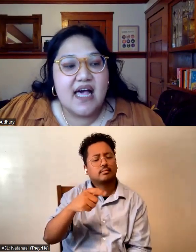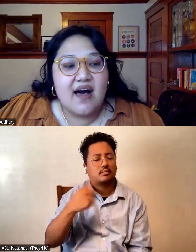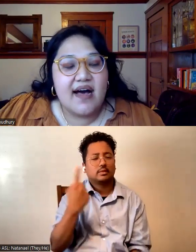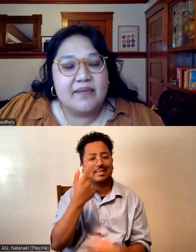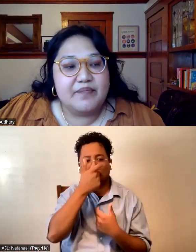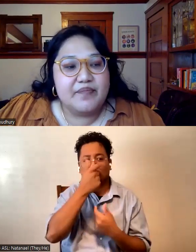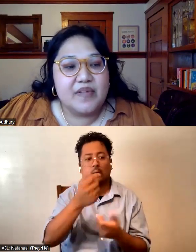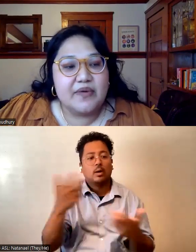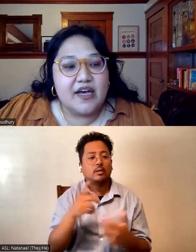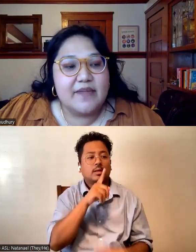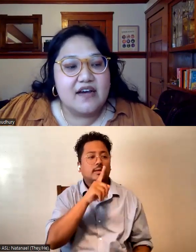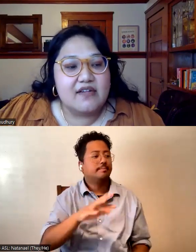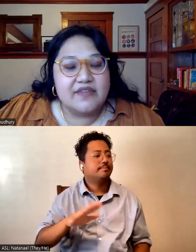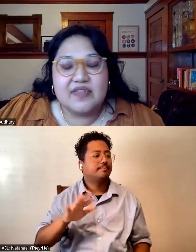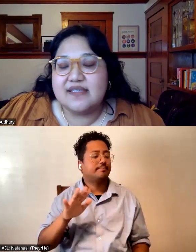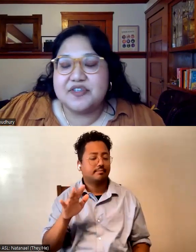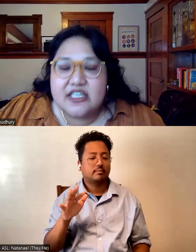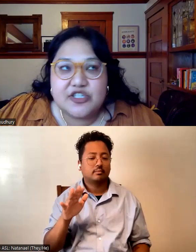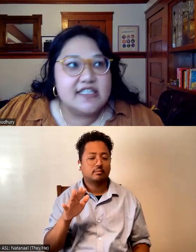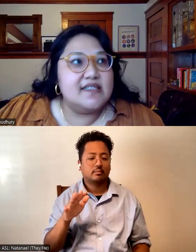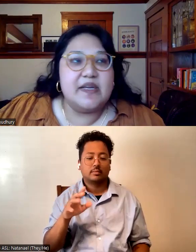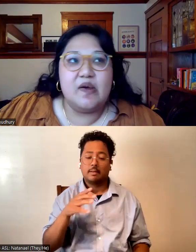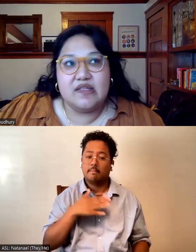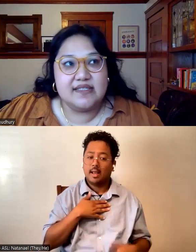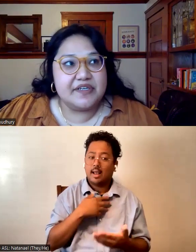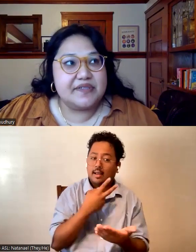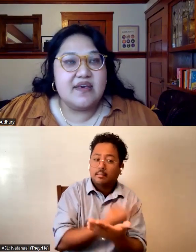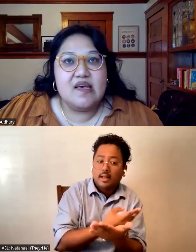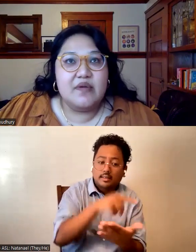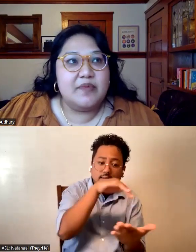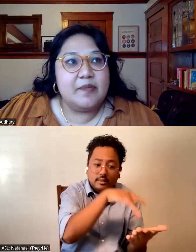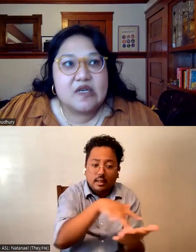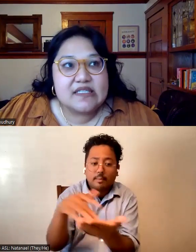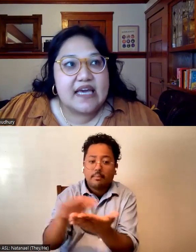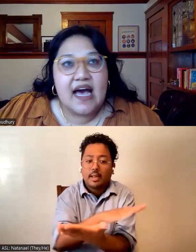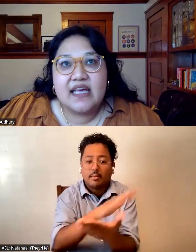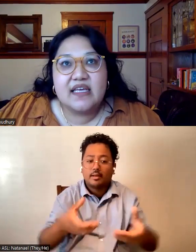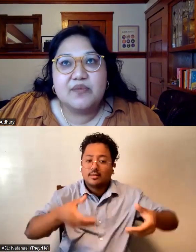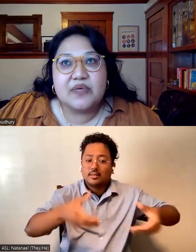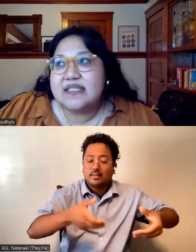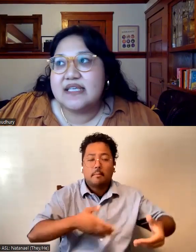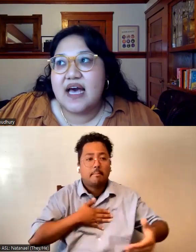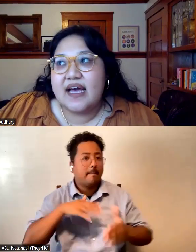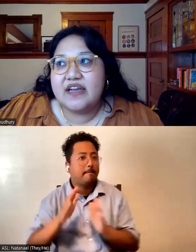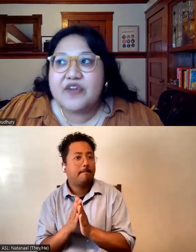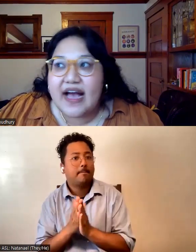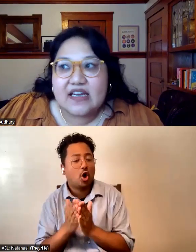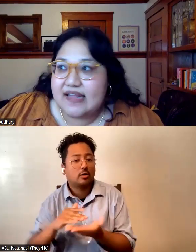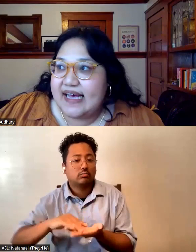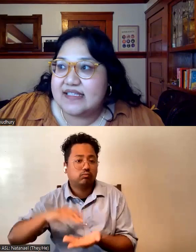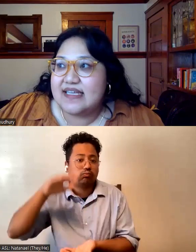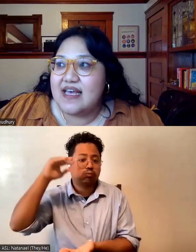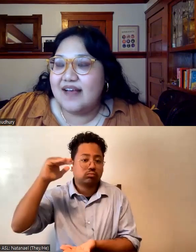interesting, coming out of the dissertation, spending all these years with my books. Like, I realized, like, I never